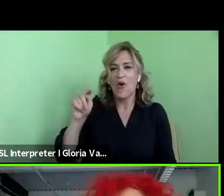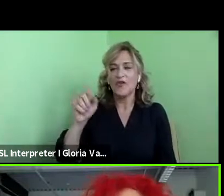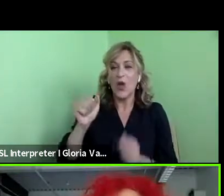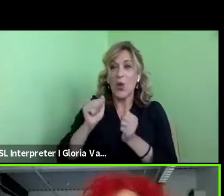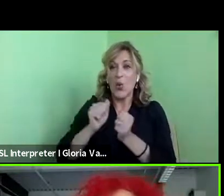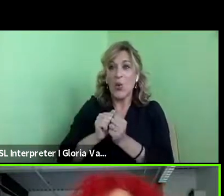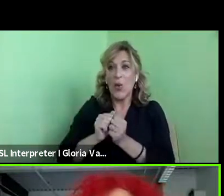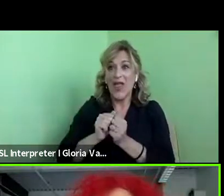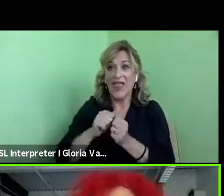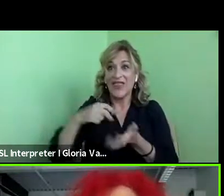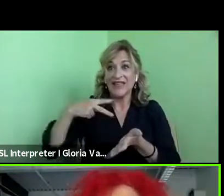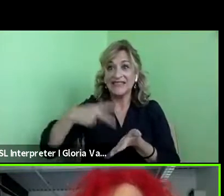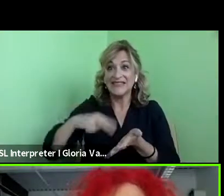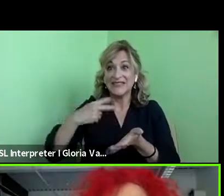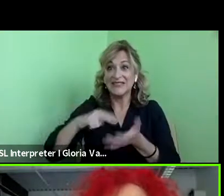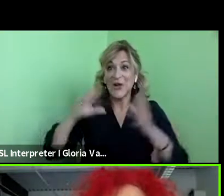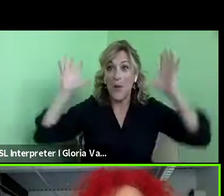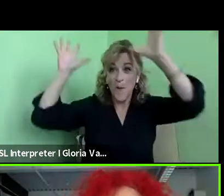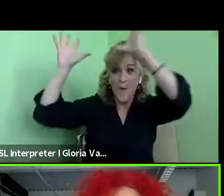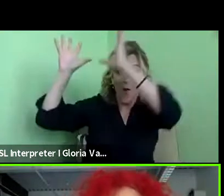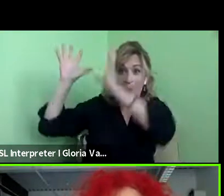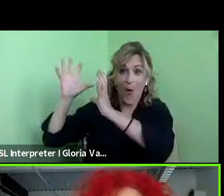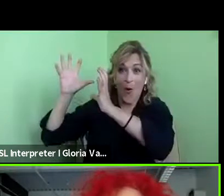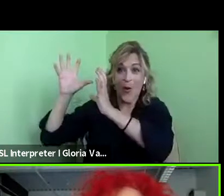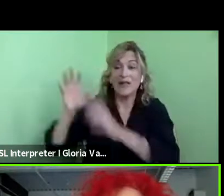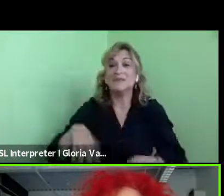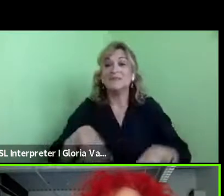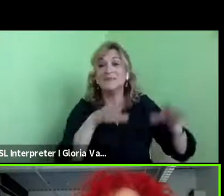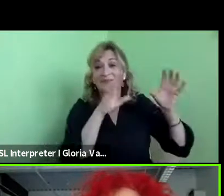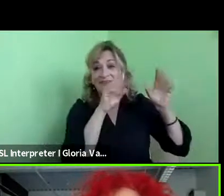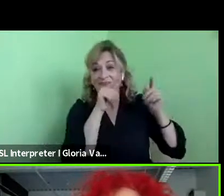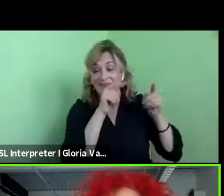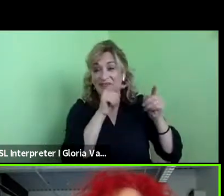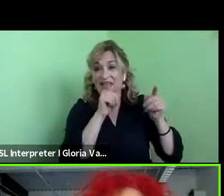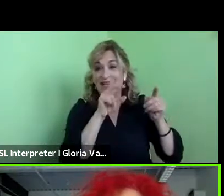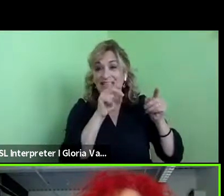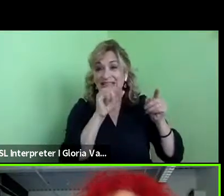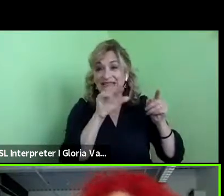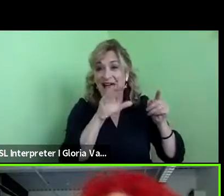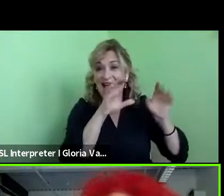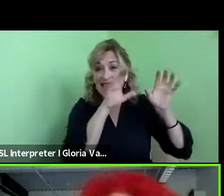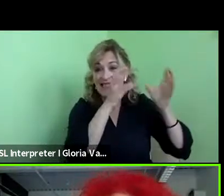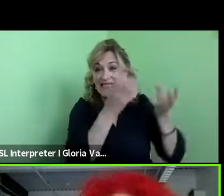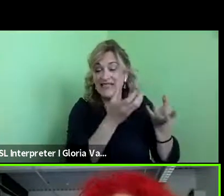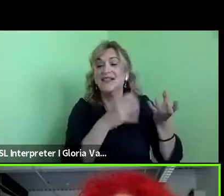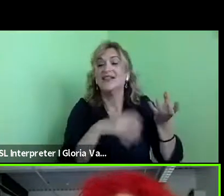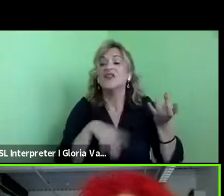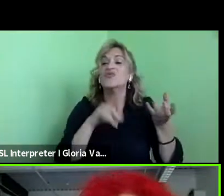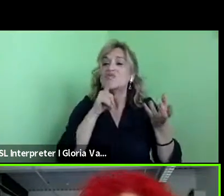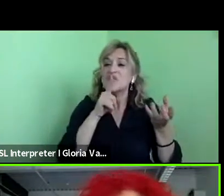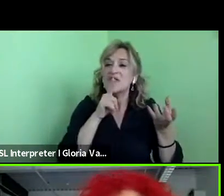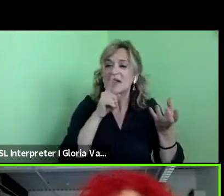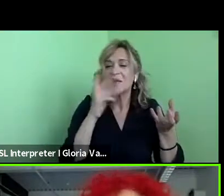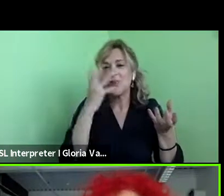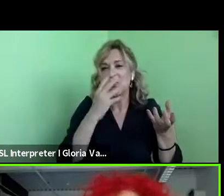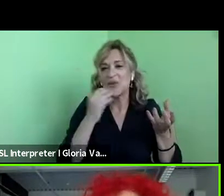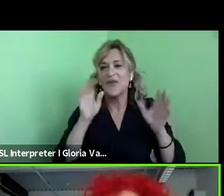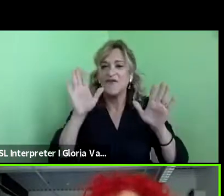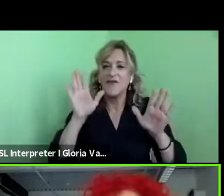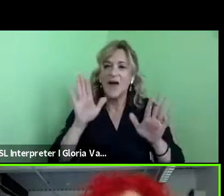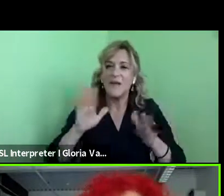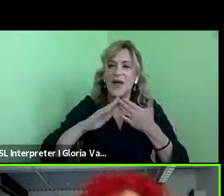ball, some hanging dice, and just an excellent, fabulous community